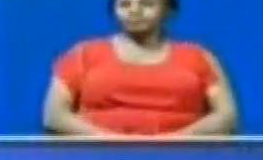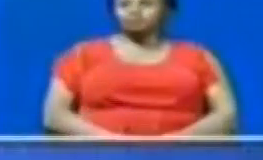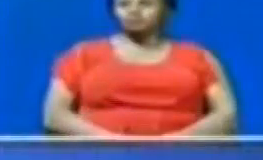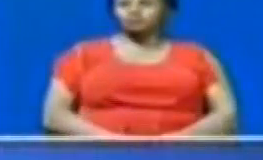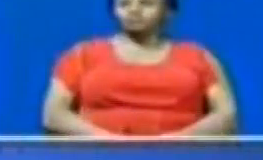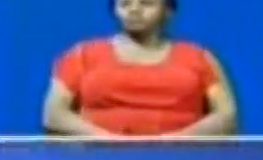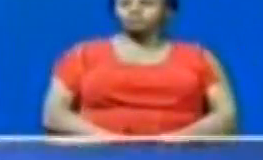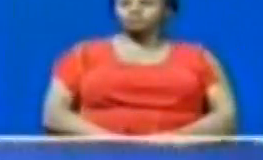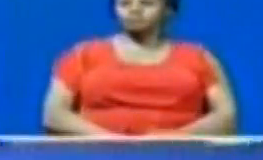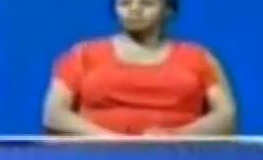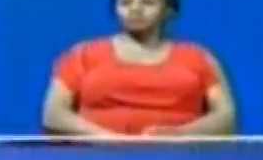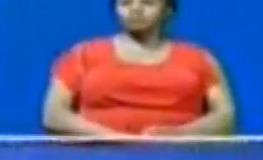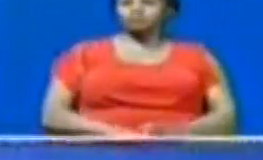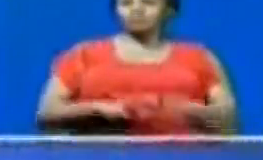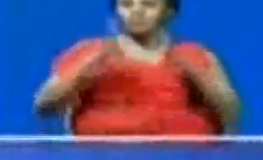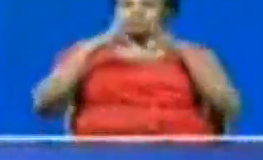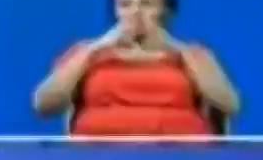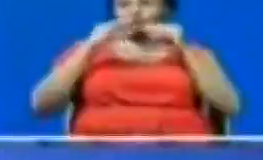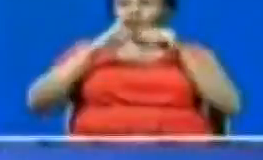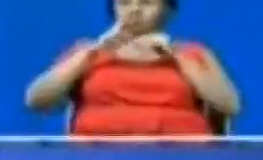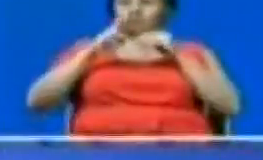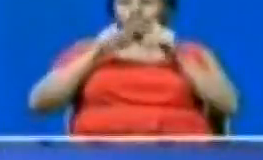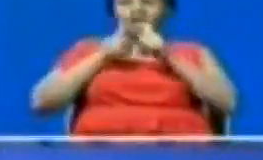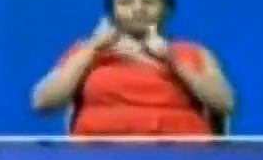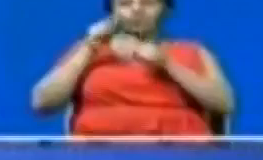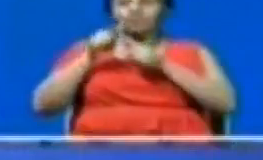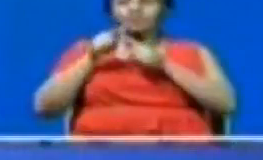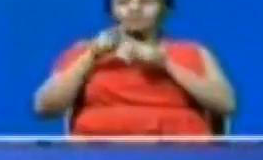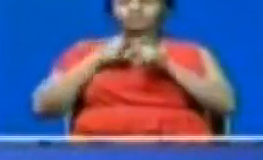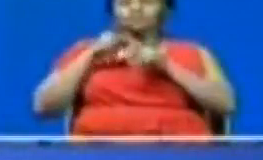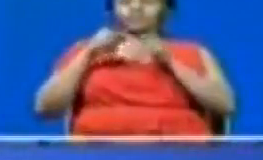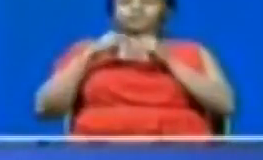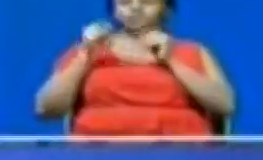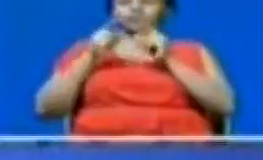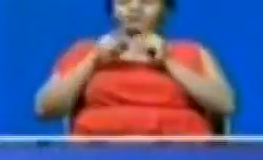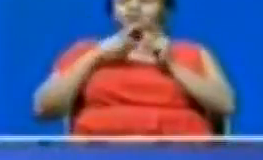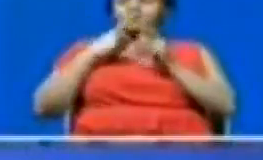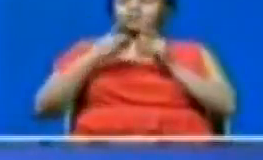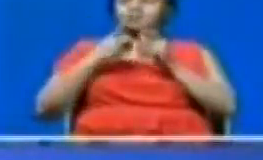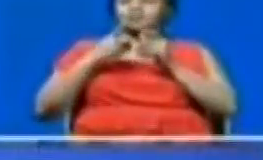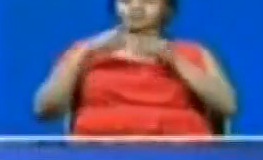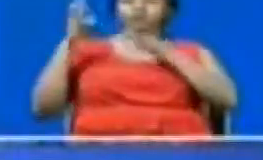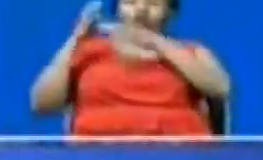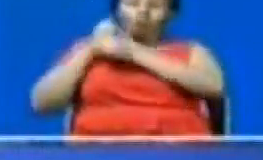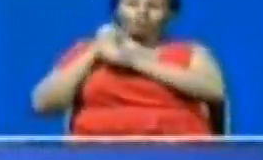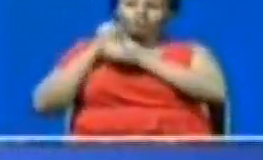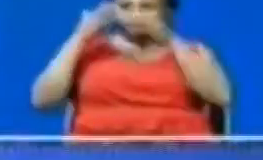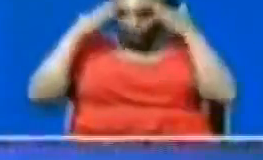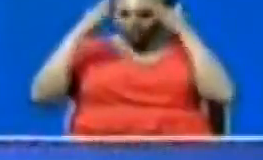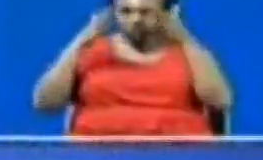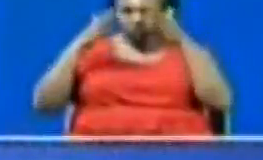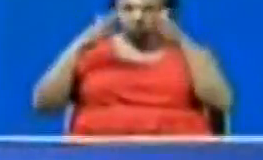Good evening. President Kenyatta has since distanced himself from Murathe's remarks, warning that his commitment is centered